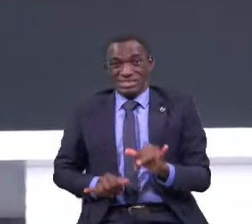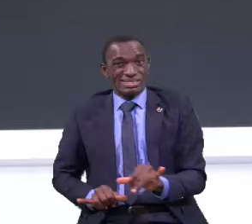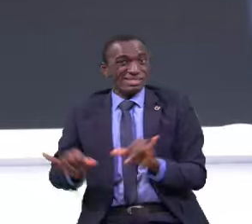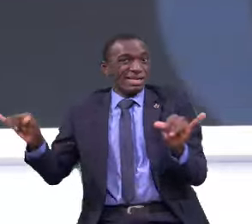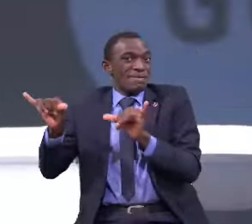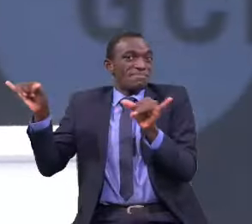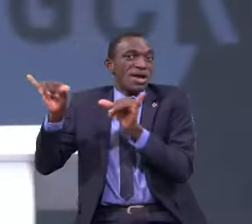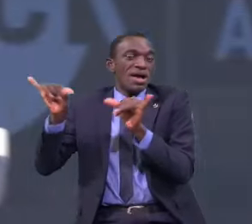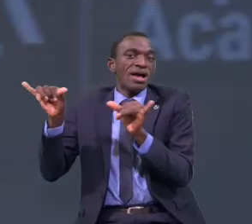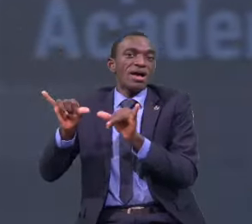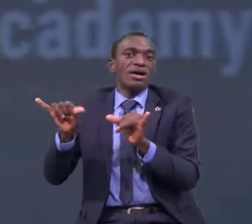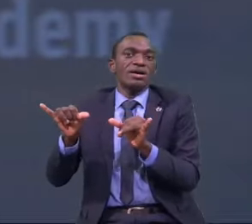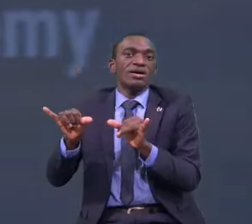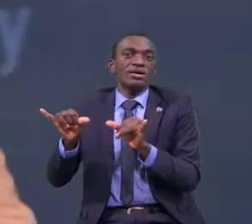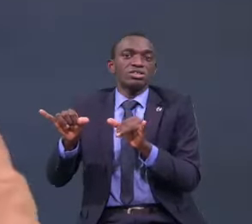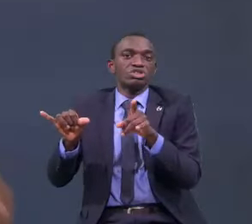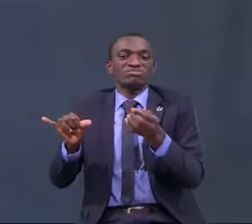years eating the apple,